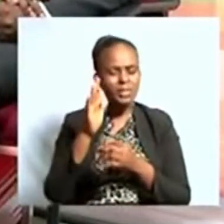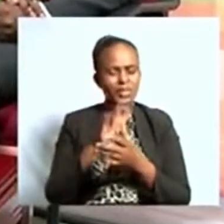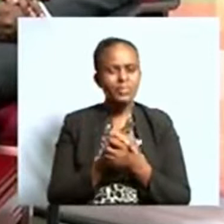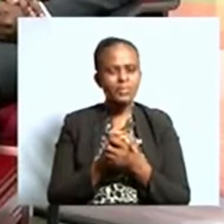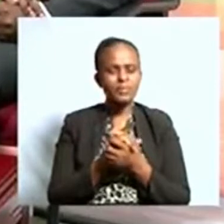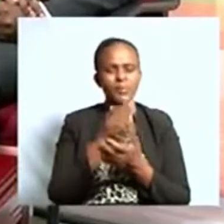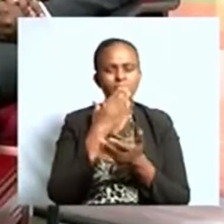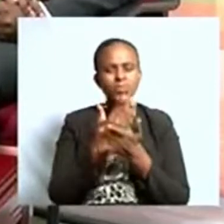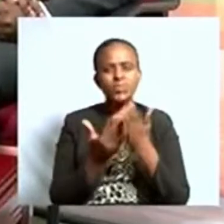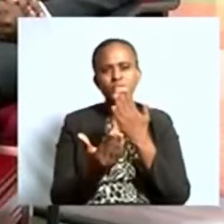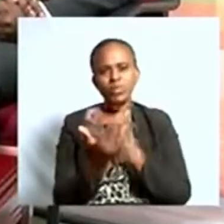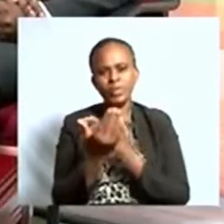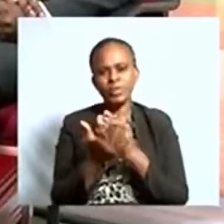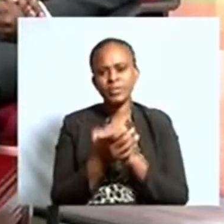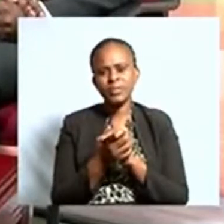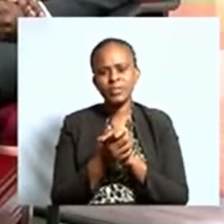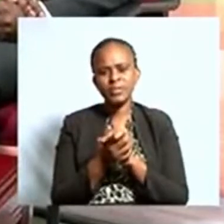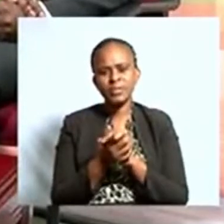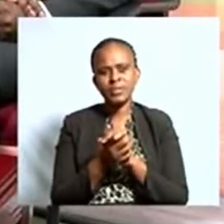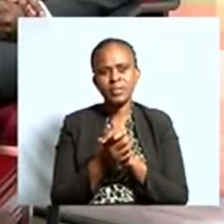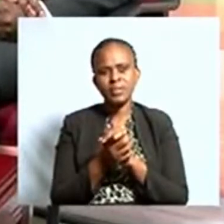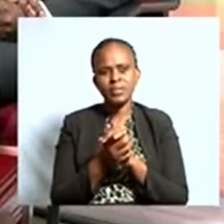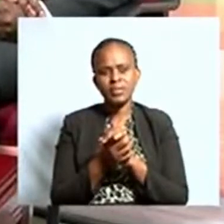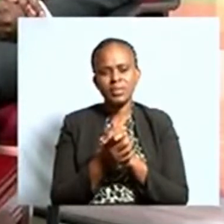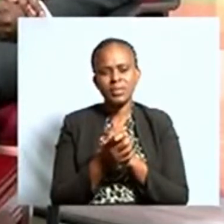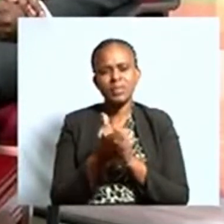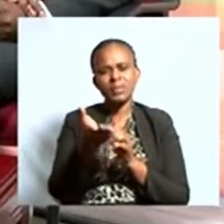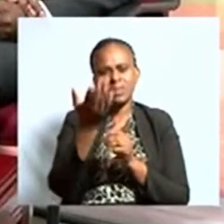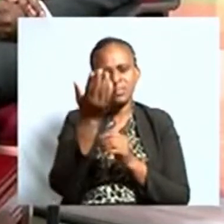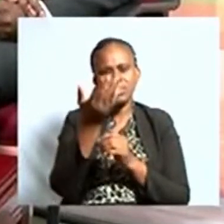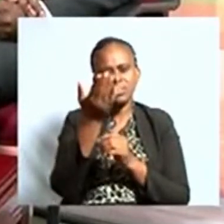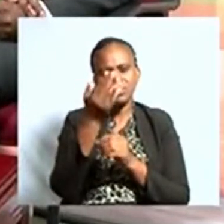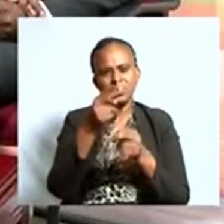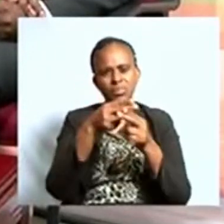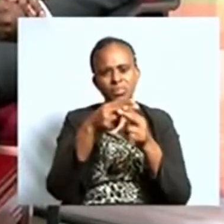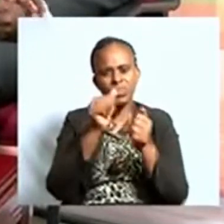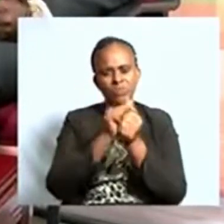Hello, good morning. Good morning. Kindly speak up and just be brief